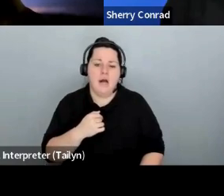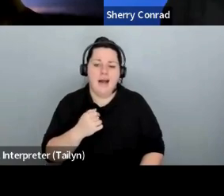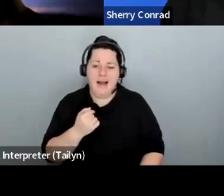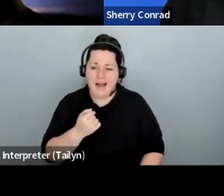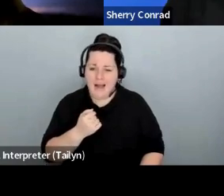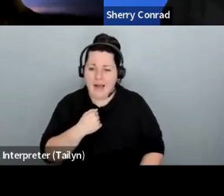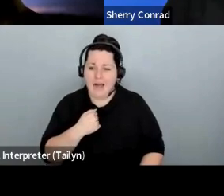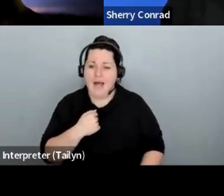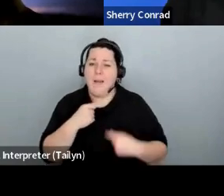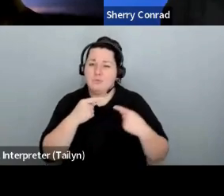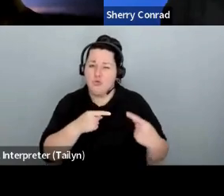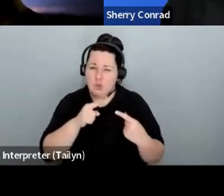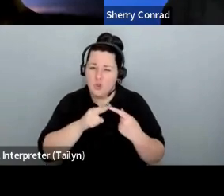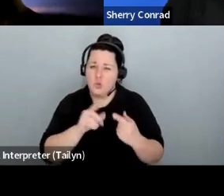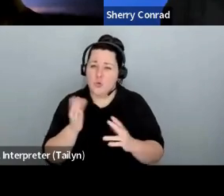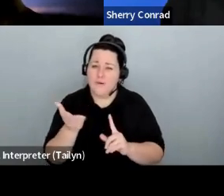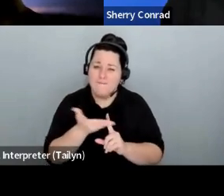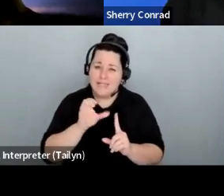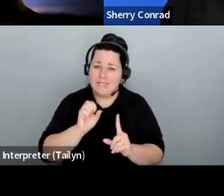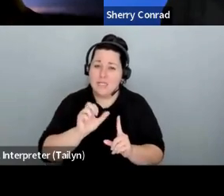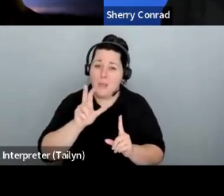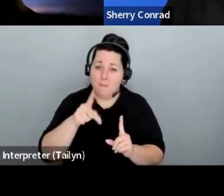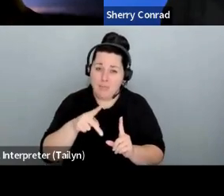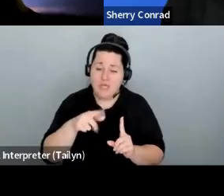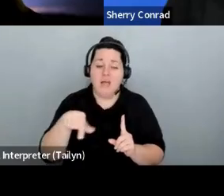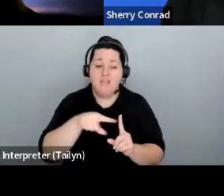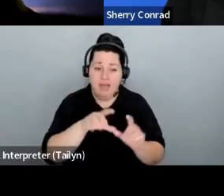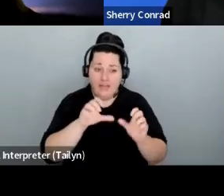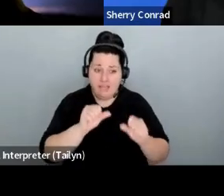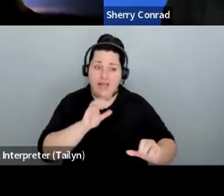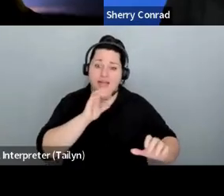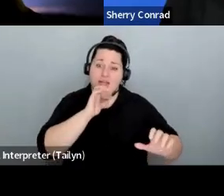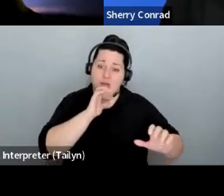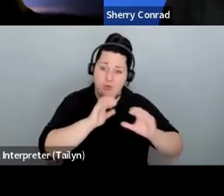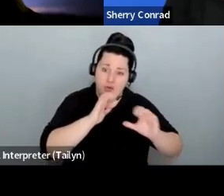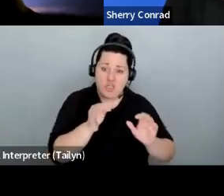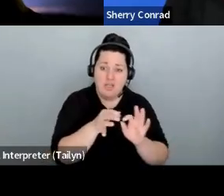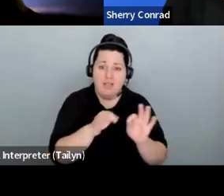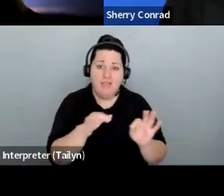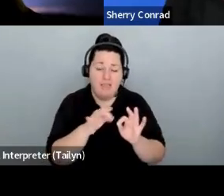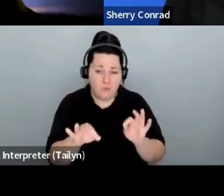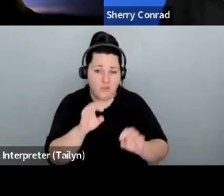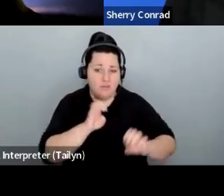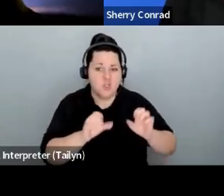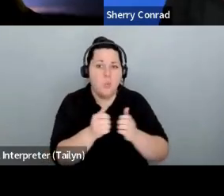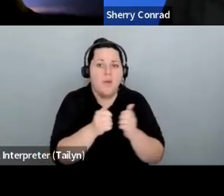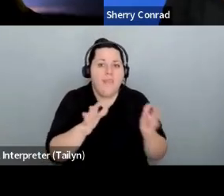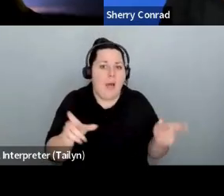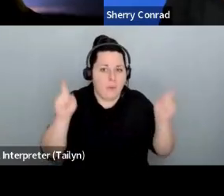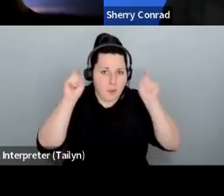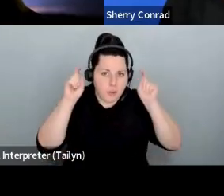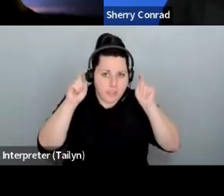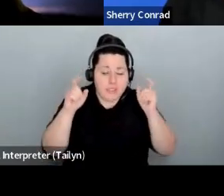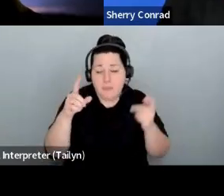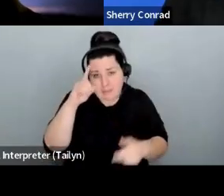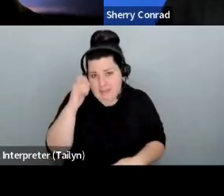convincing the SLP that they can do a communication and a language eval without hearing aids because it does not matter.